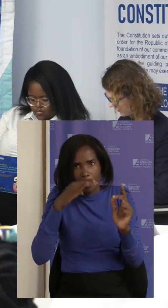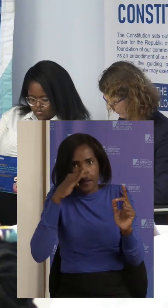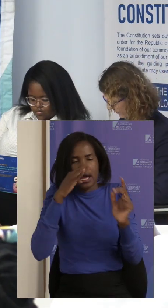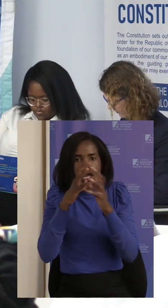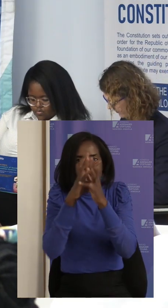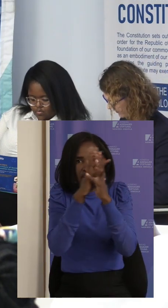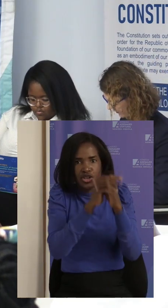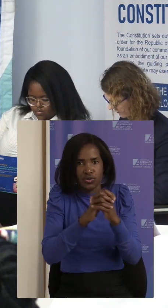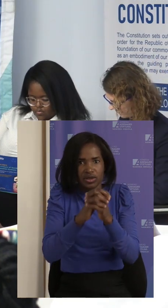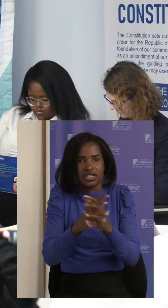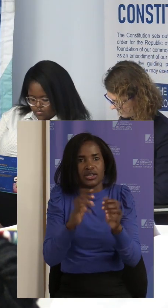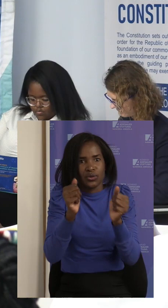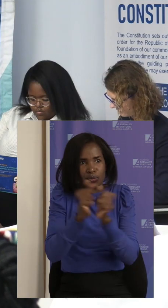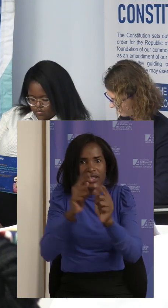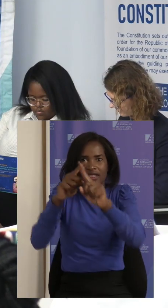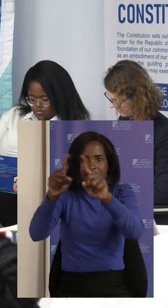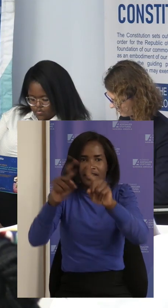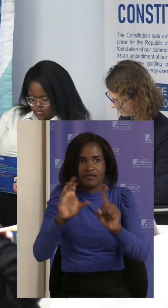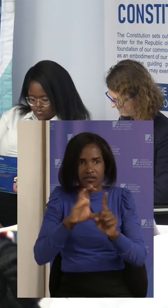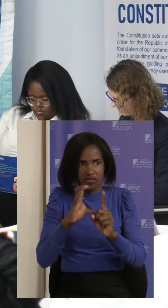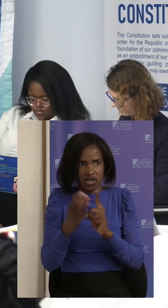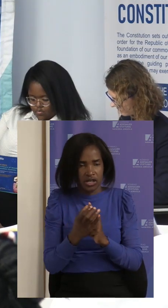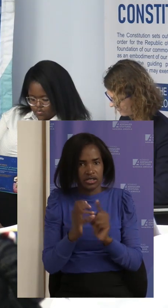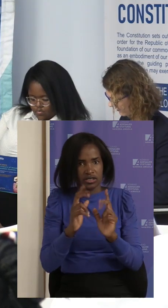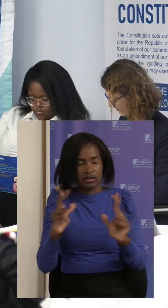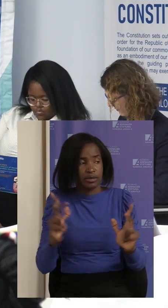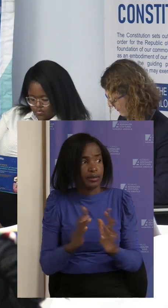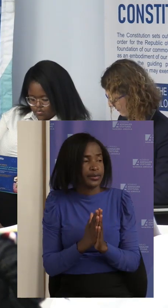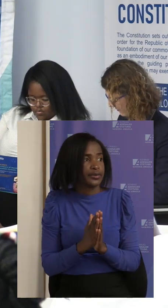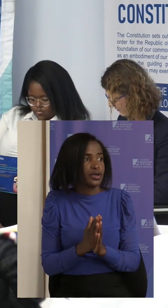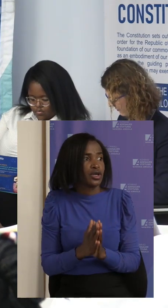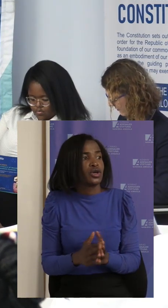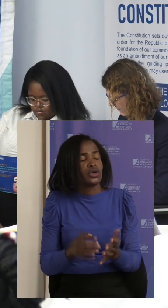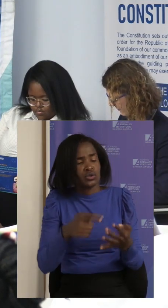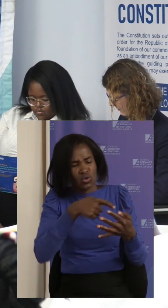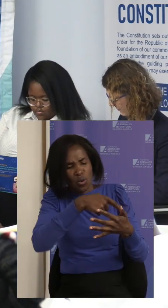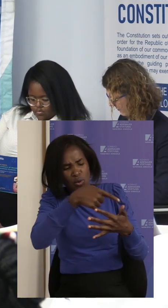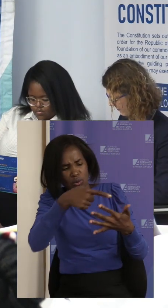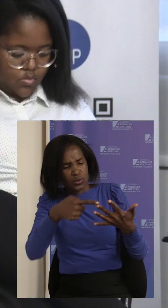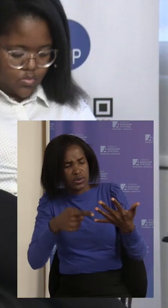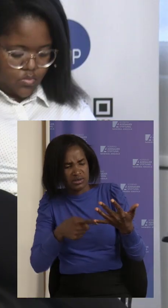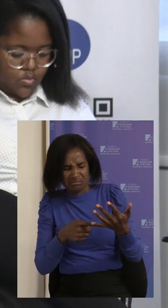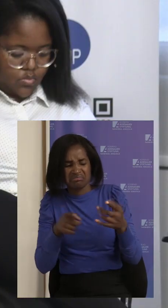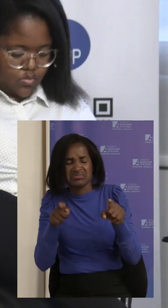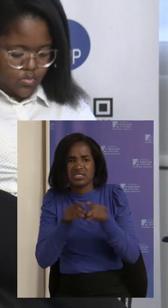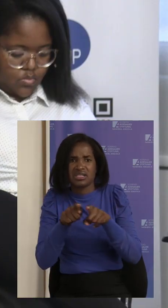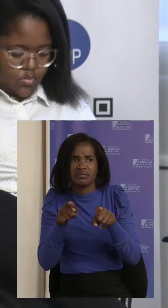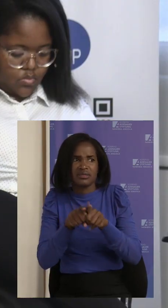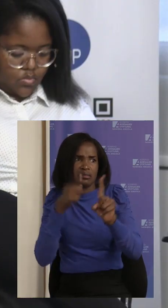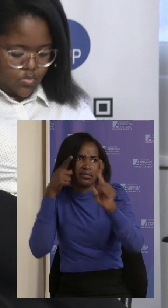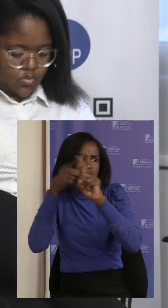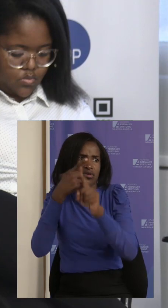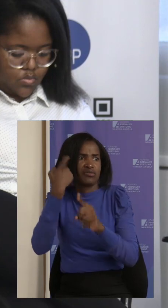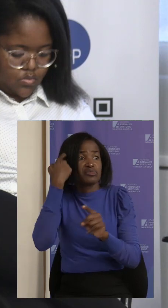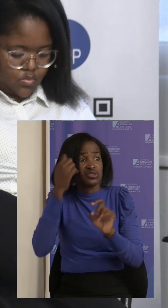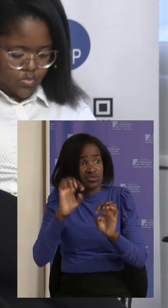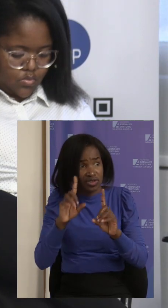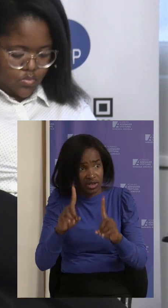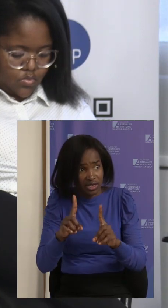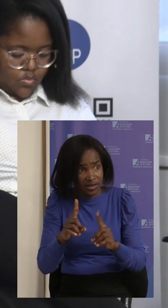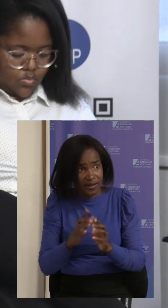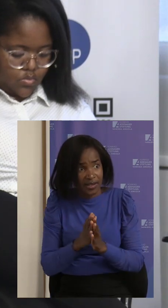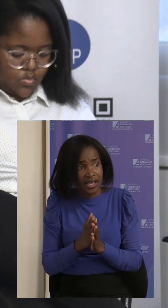in diversity. So all these elements speak to what we are actually aiming for. And there